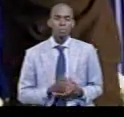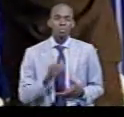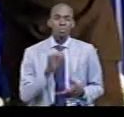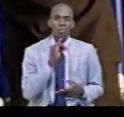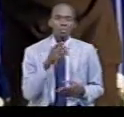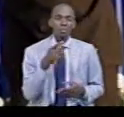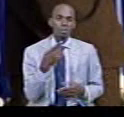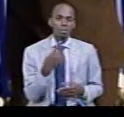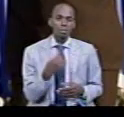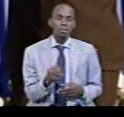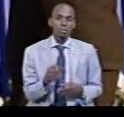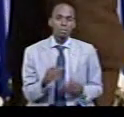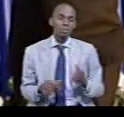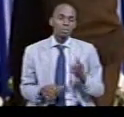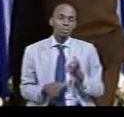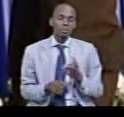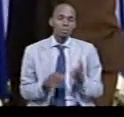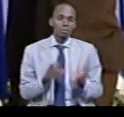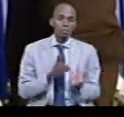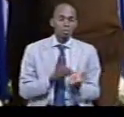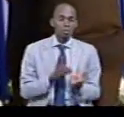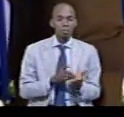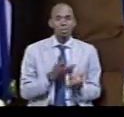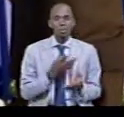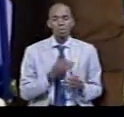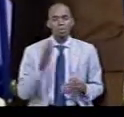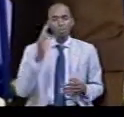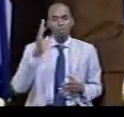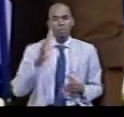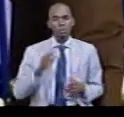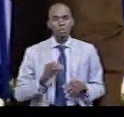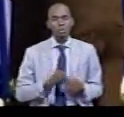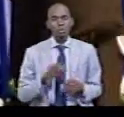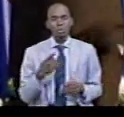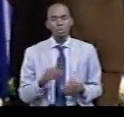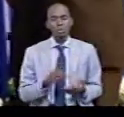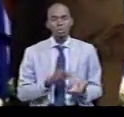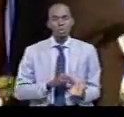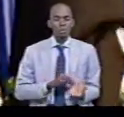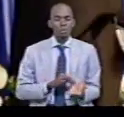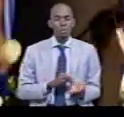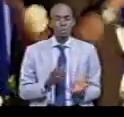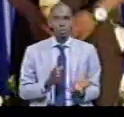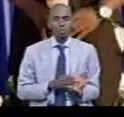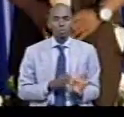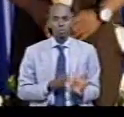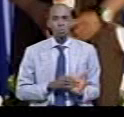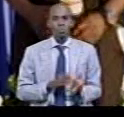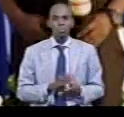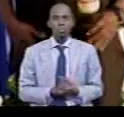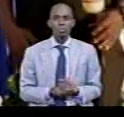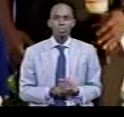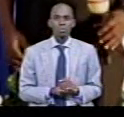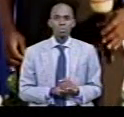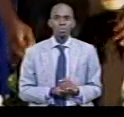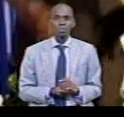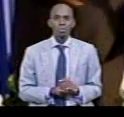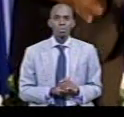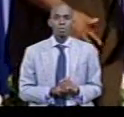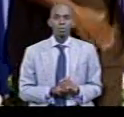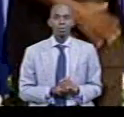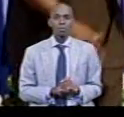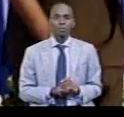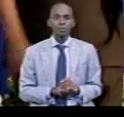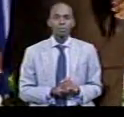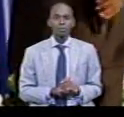lecturer with a medical school, Kwame Nkrumah University of Science and Technology.